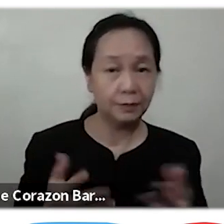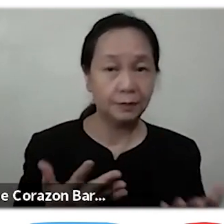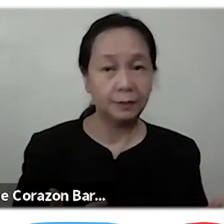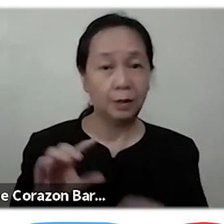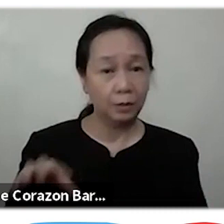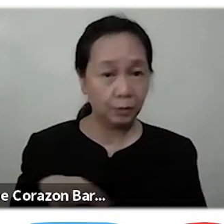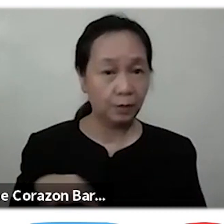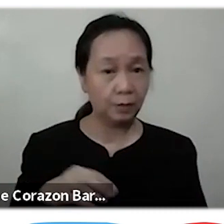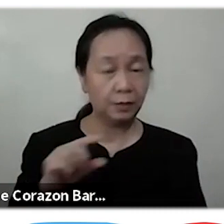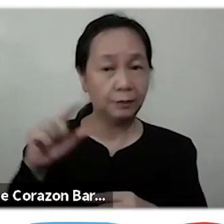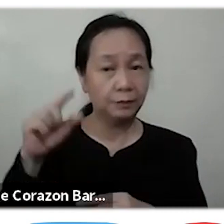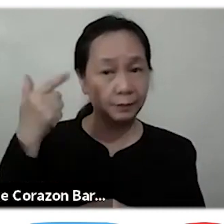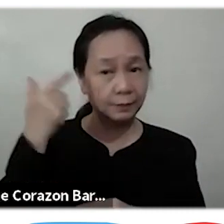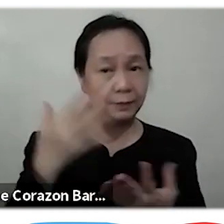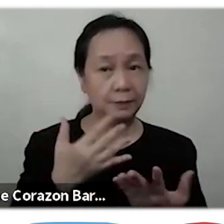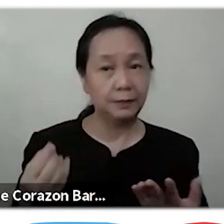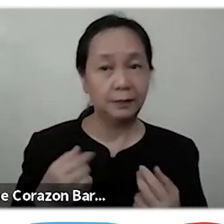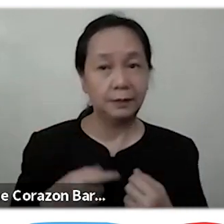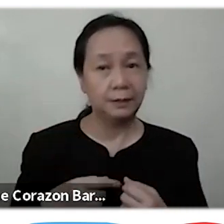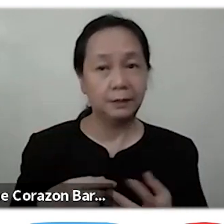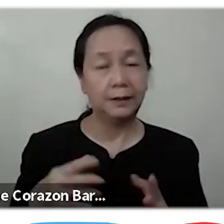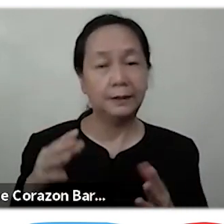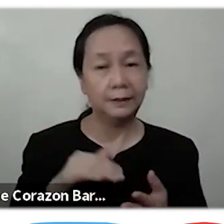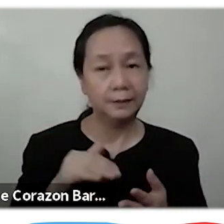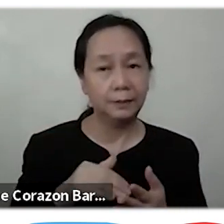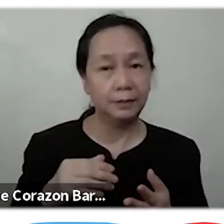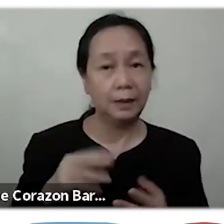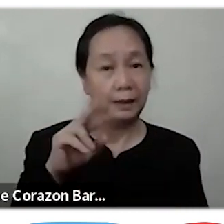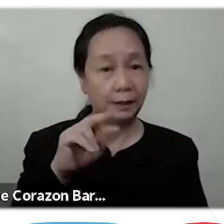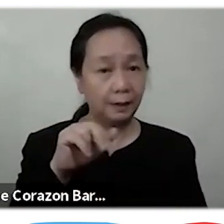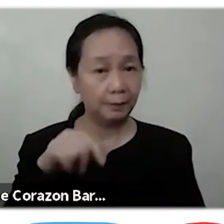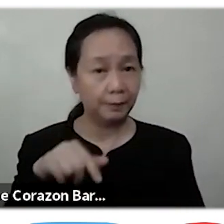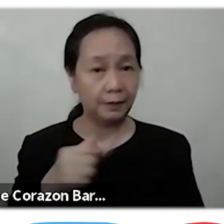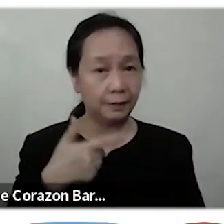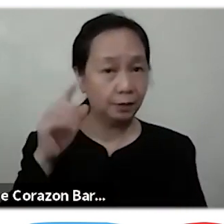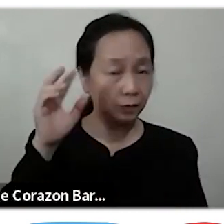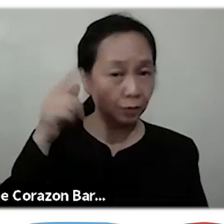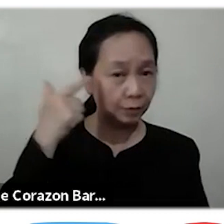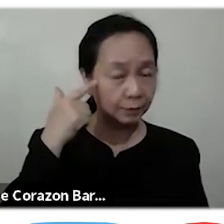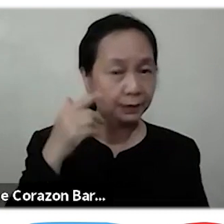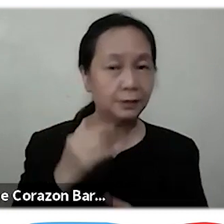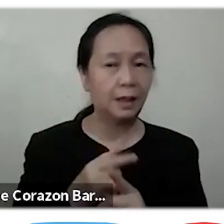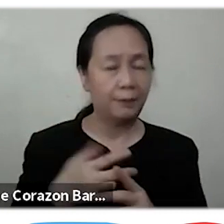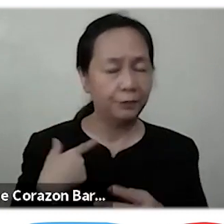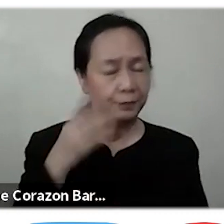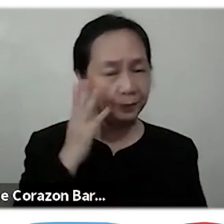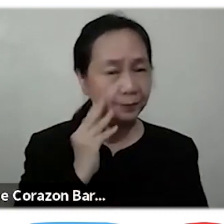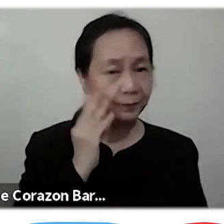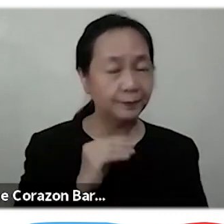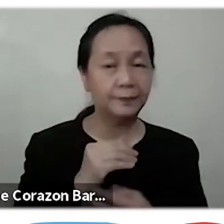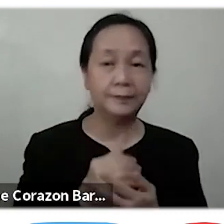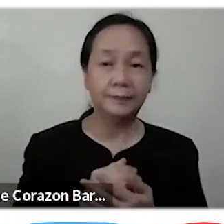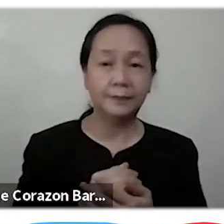government. And that is also the strategy of national government, Nepal government itself. So I have the experience of budgeting